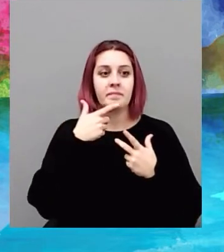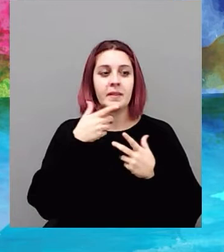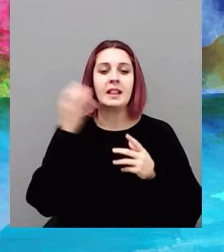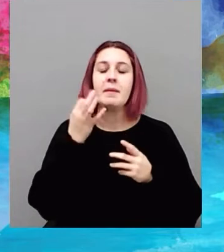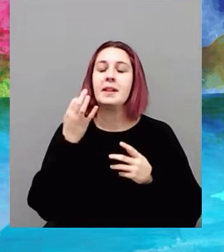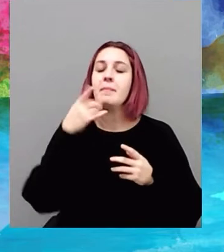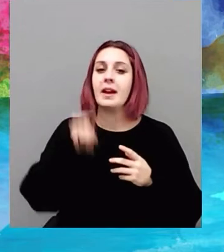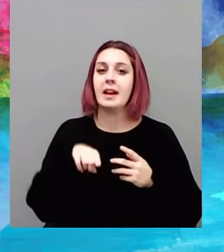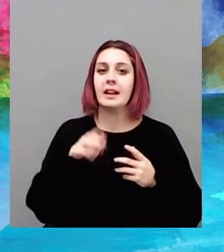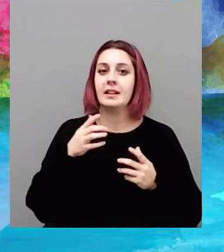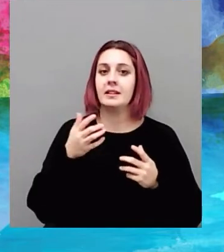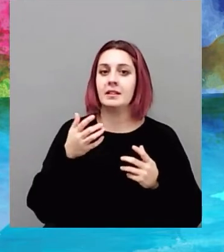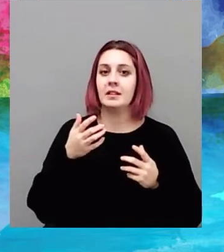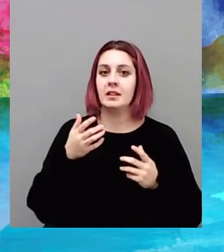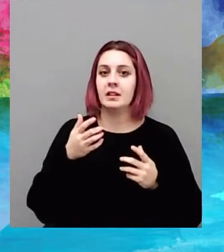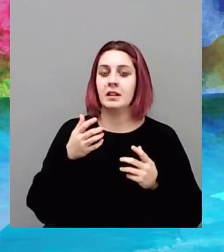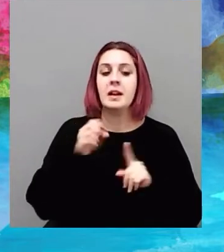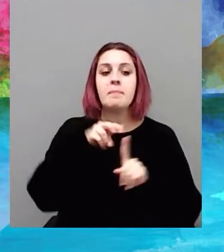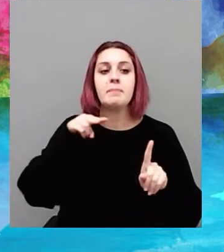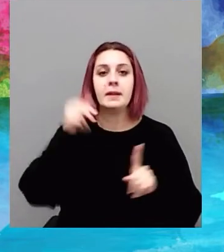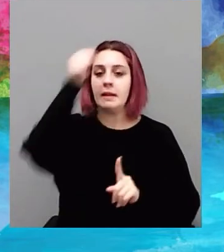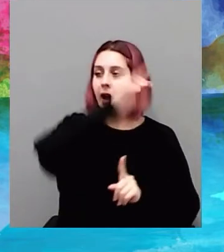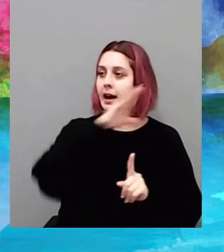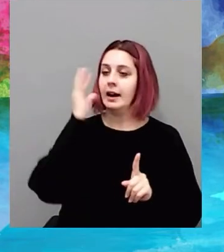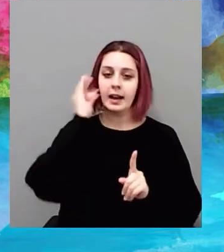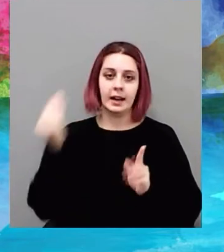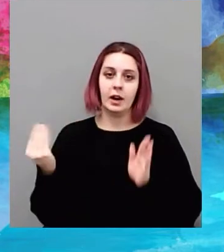friendly and inclusive of gender,